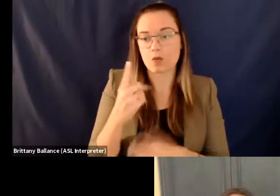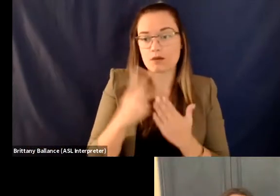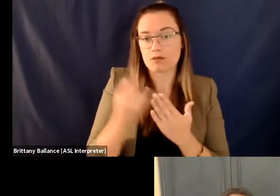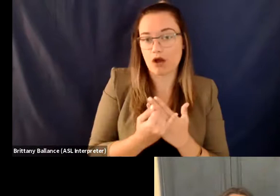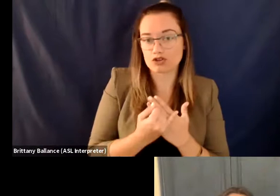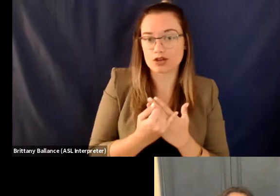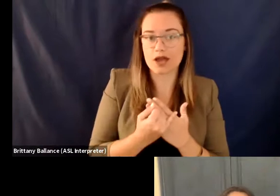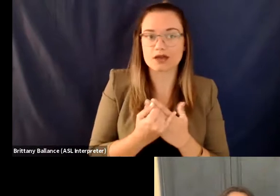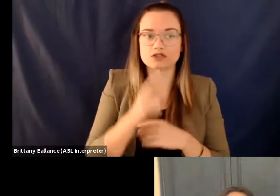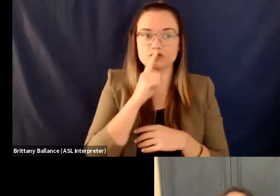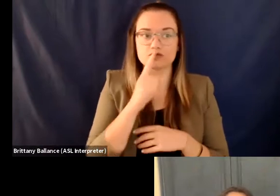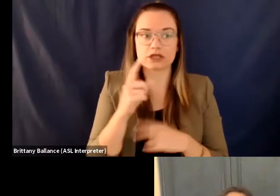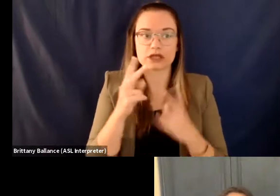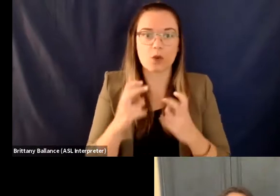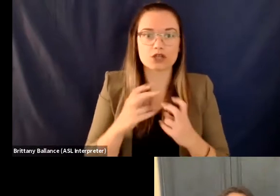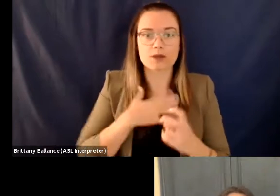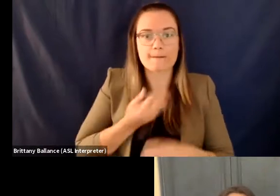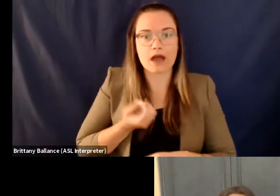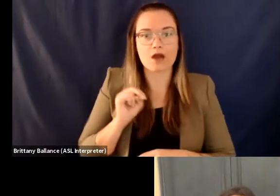really to question